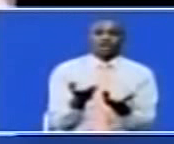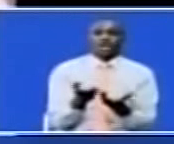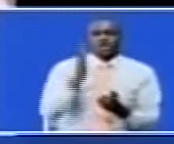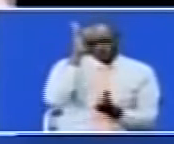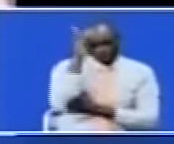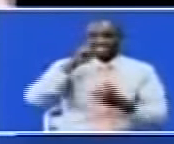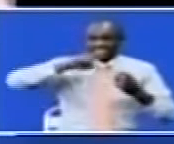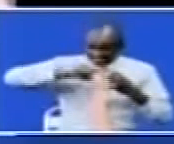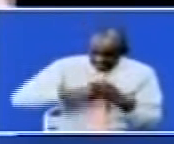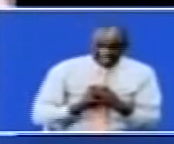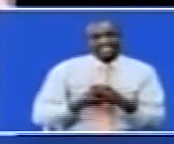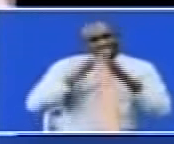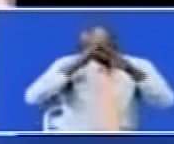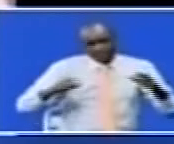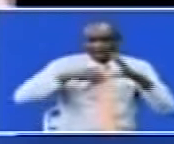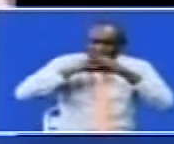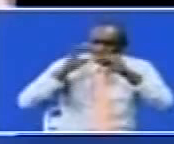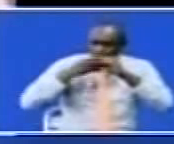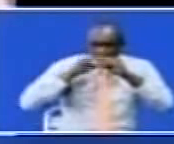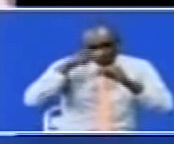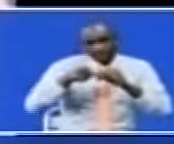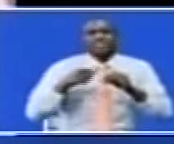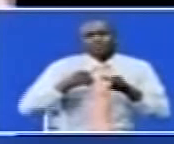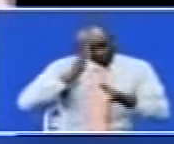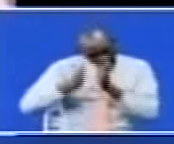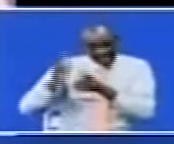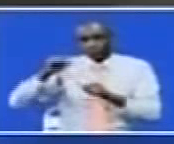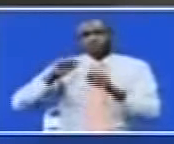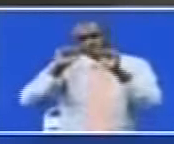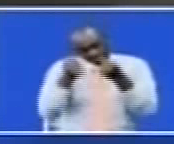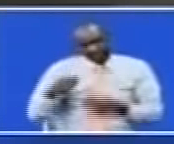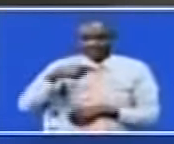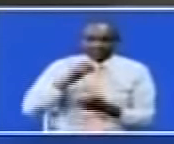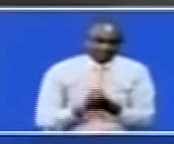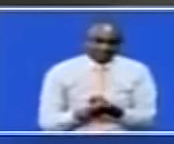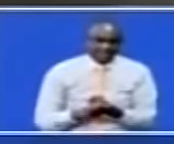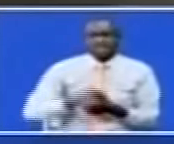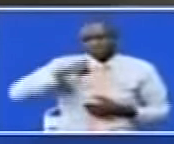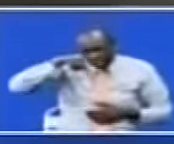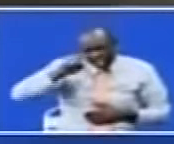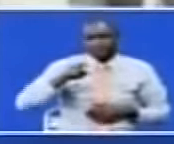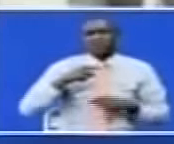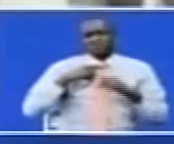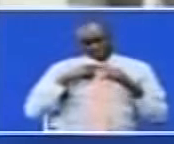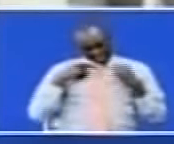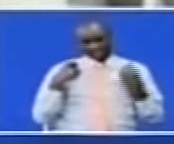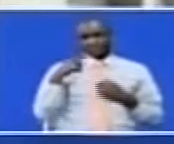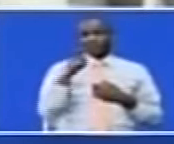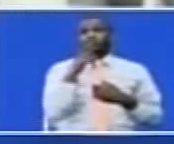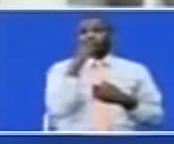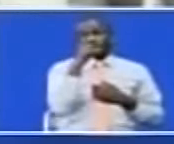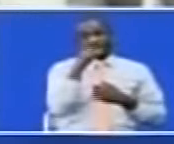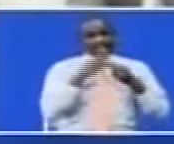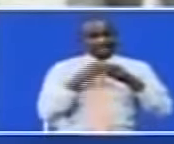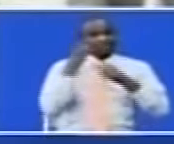God became a human being in order to save us. Ordained as a priest third October 1951